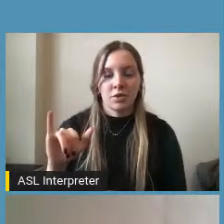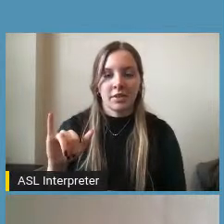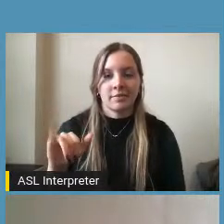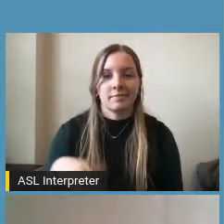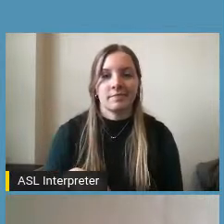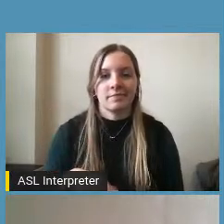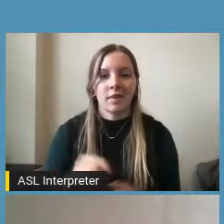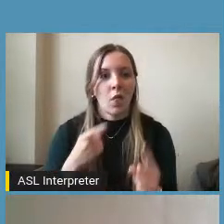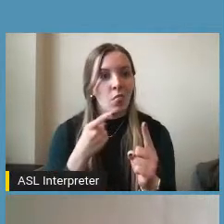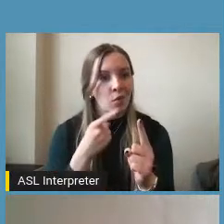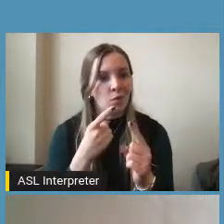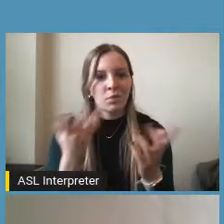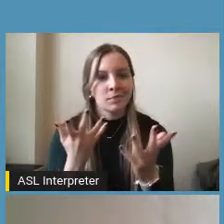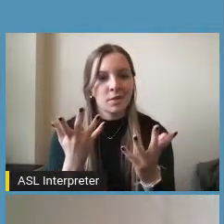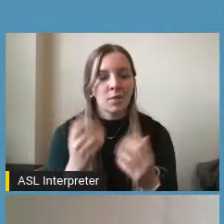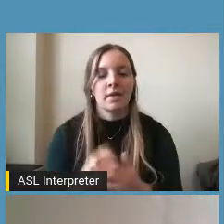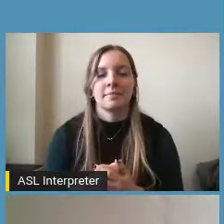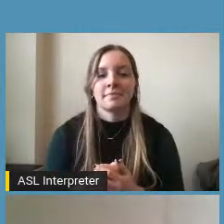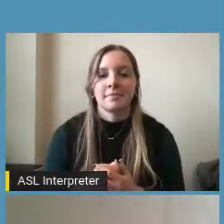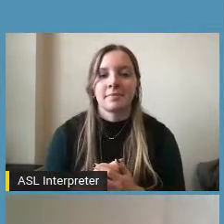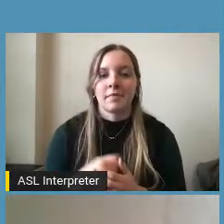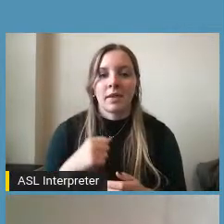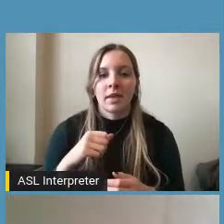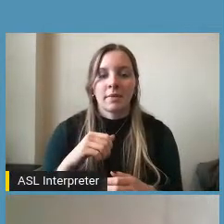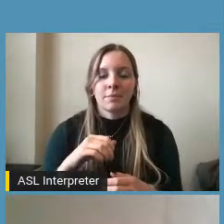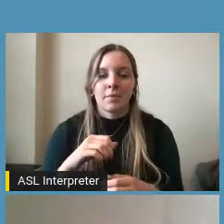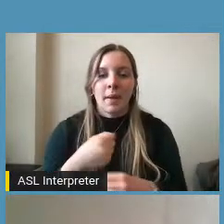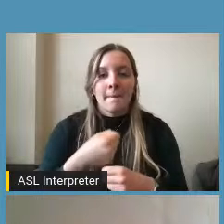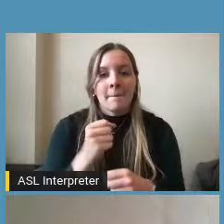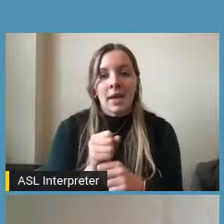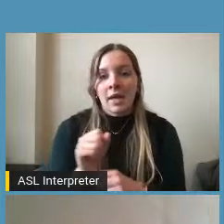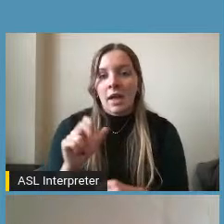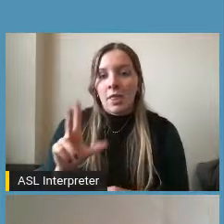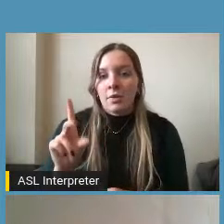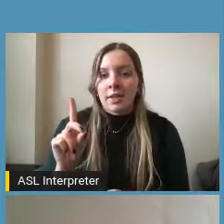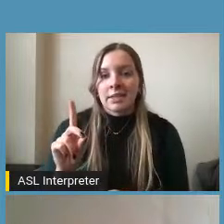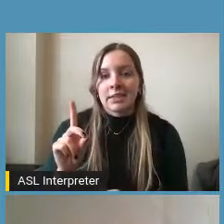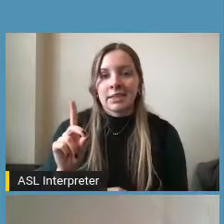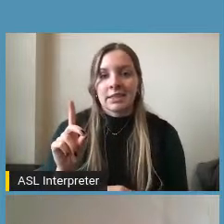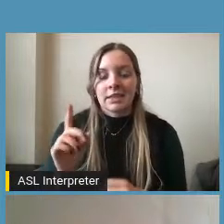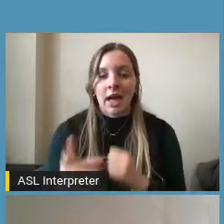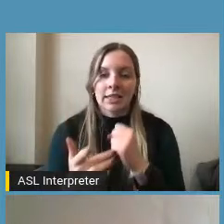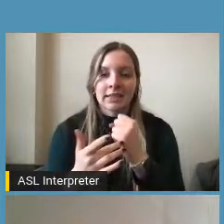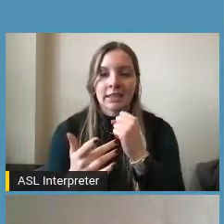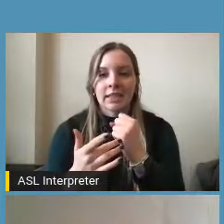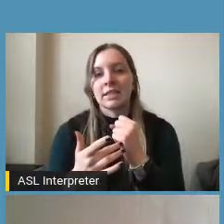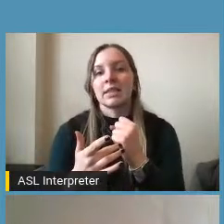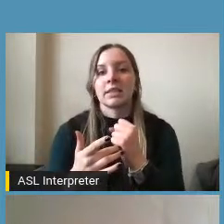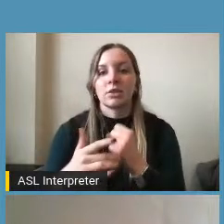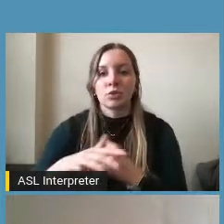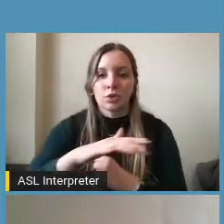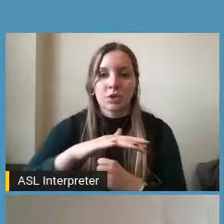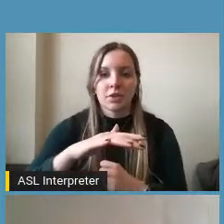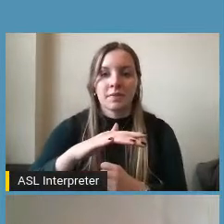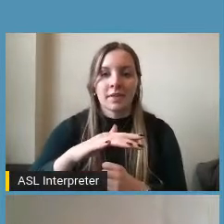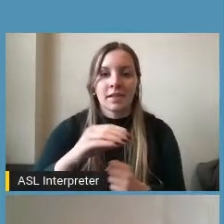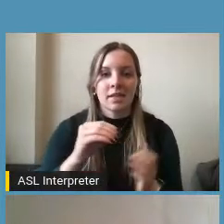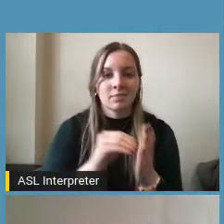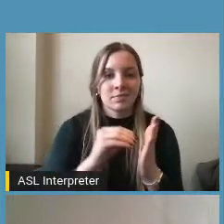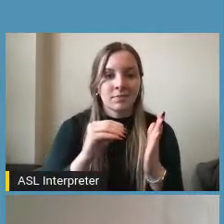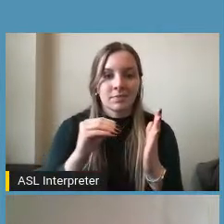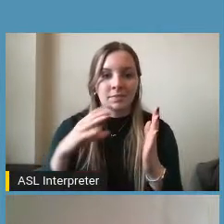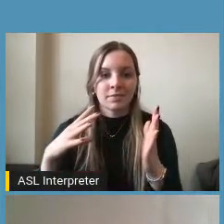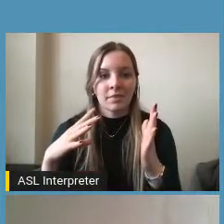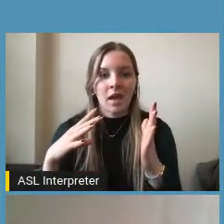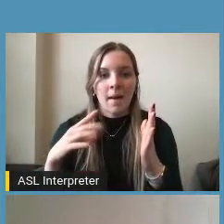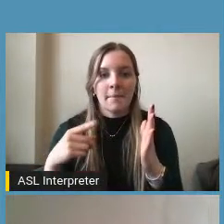3D digital surface, digital object that replicates our actual subject as close as we can in shape and color.